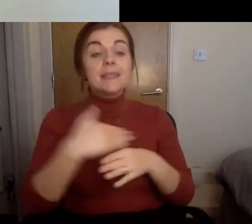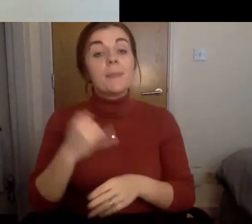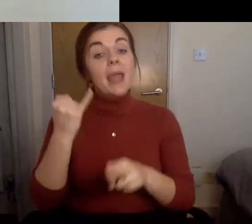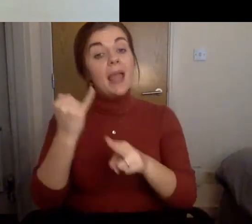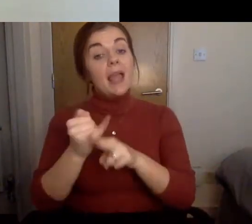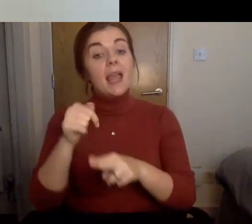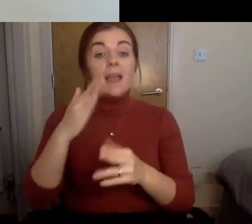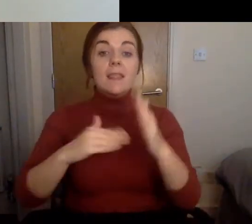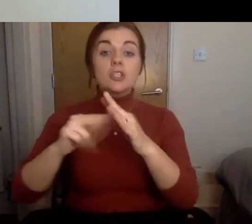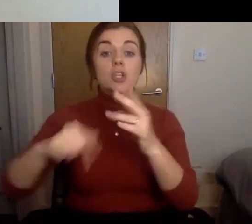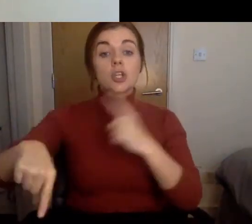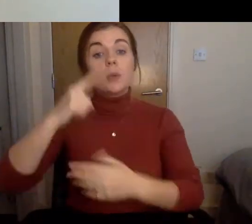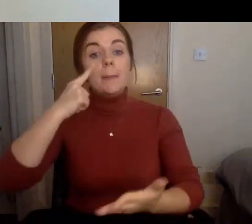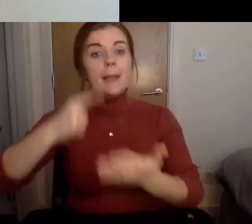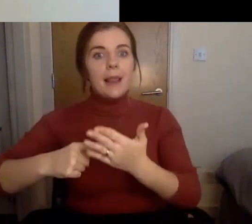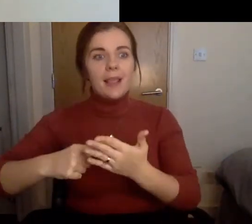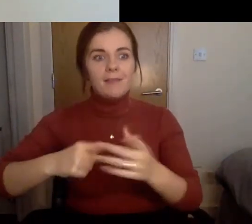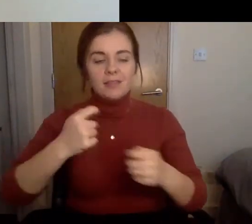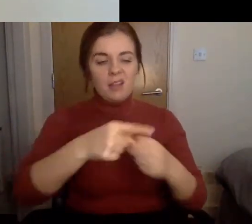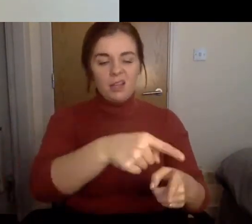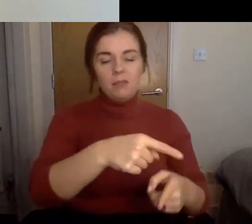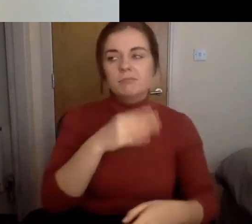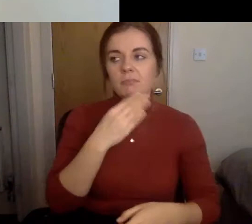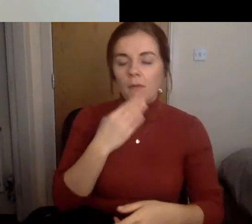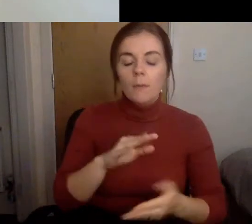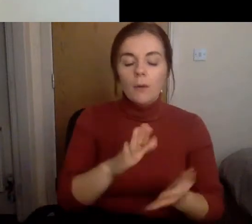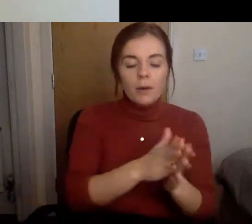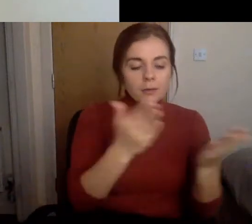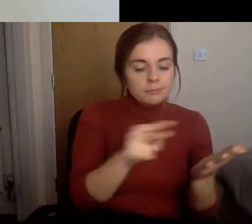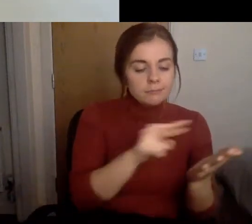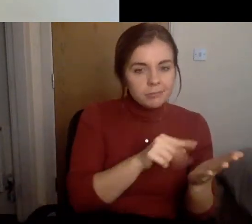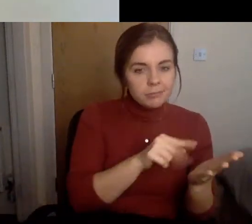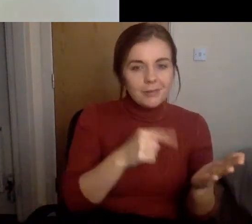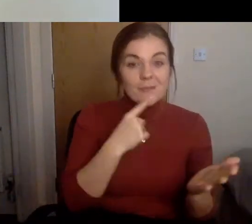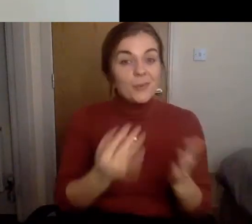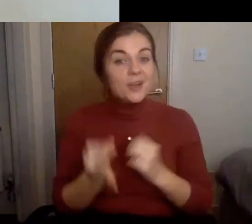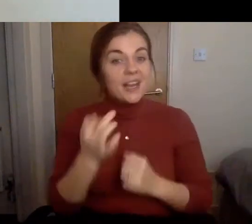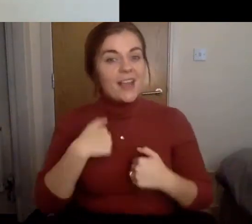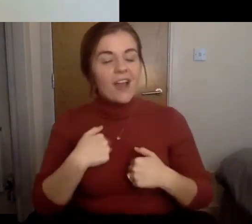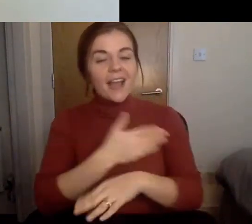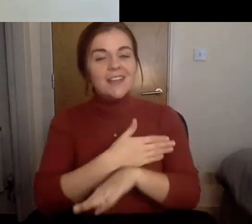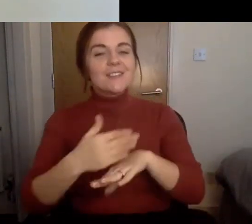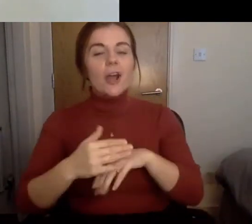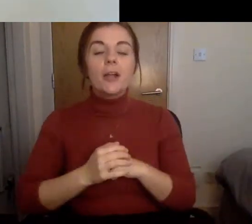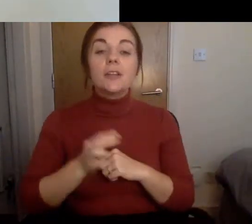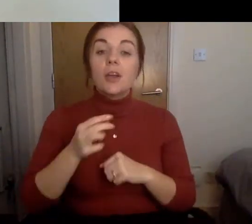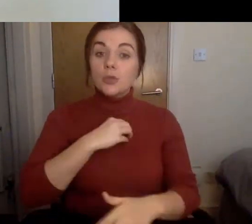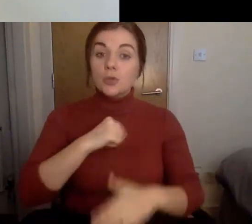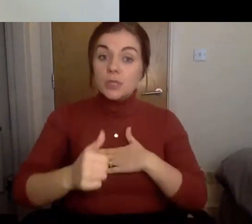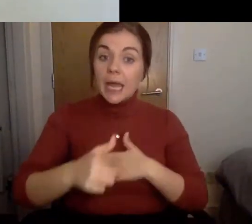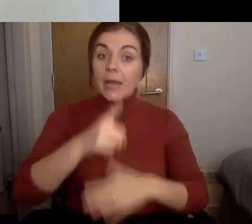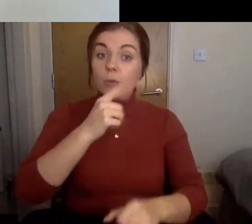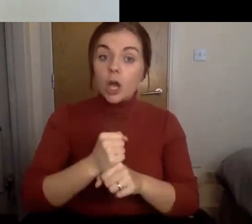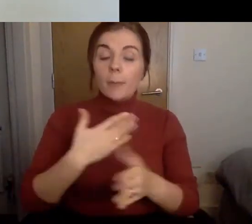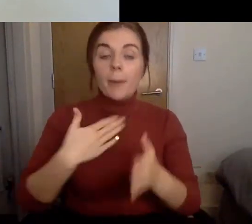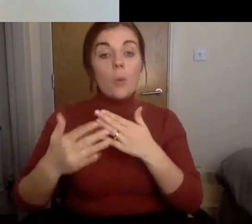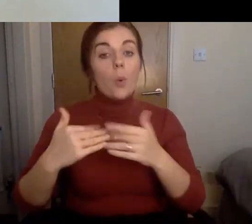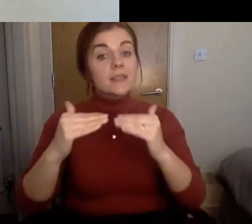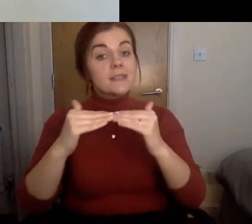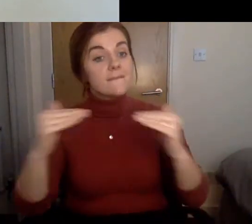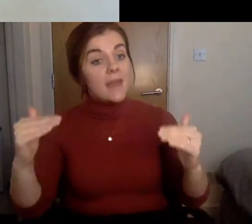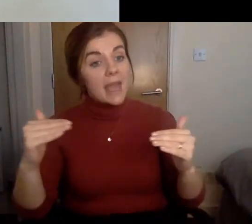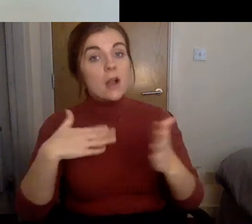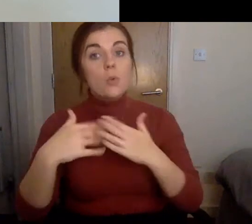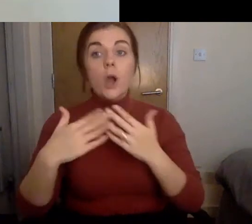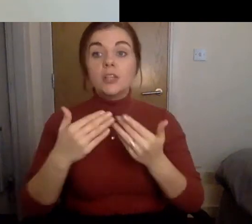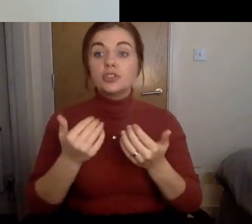out. But if I say, well, today we're going to talk about what's fair and what's just and what's generous, they'll sit and listen for a